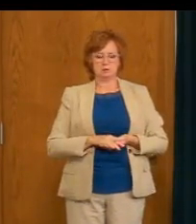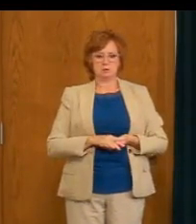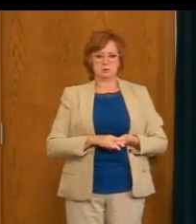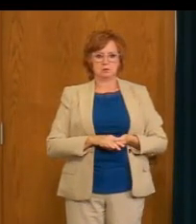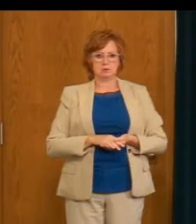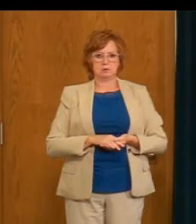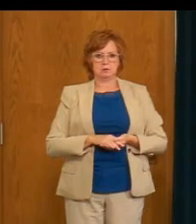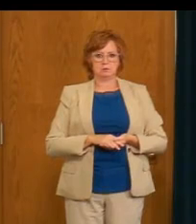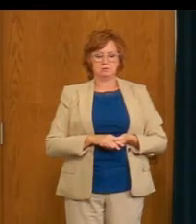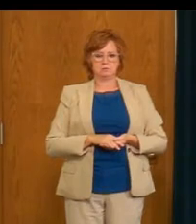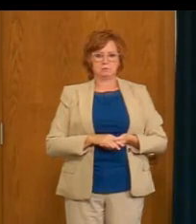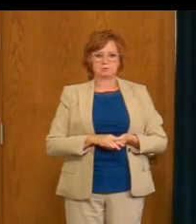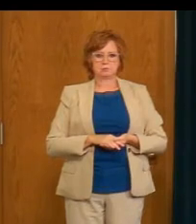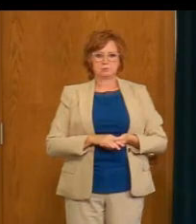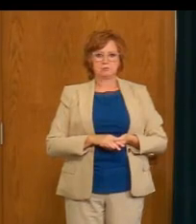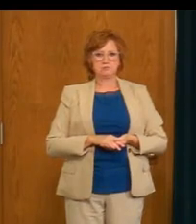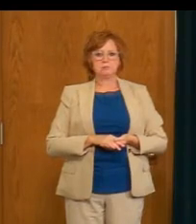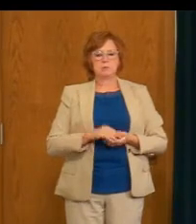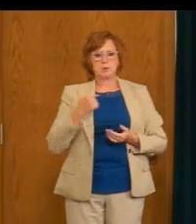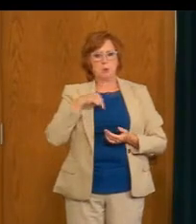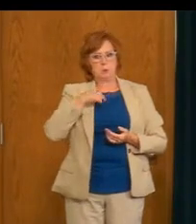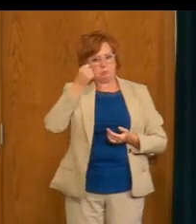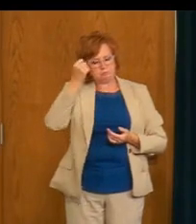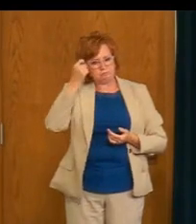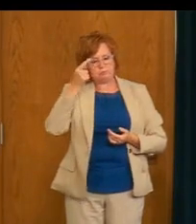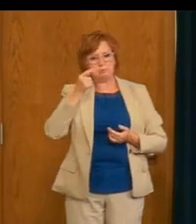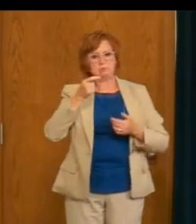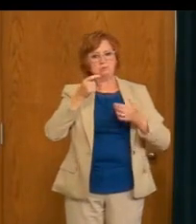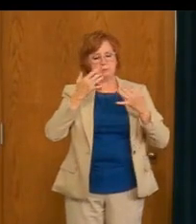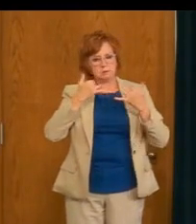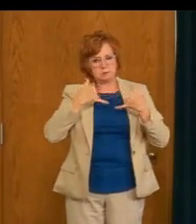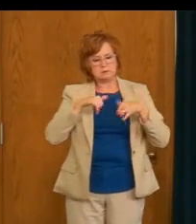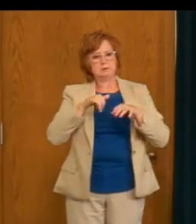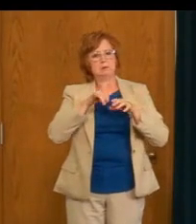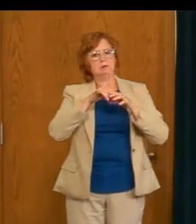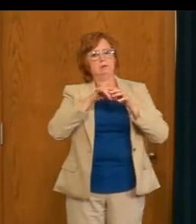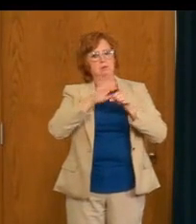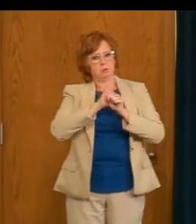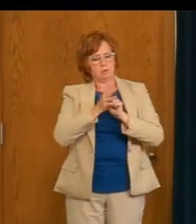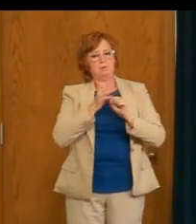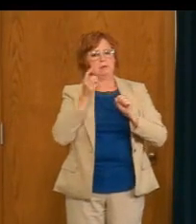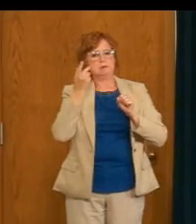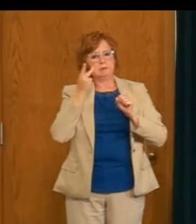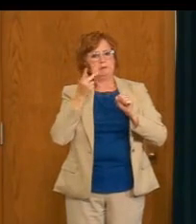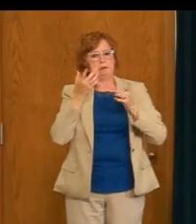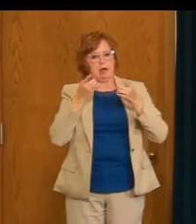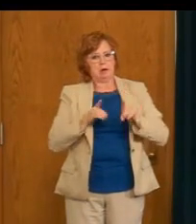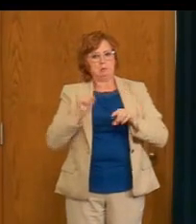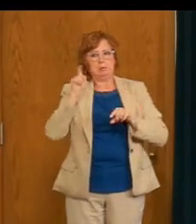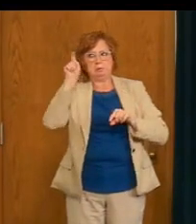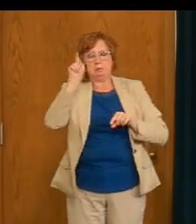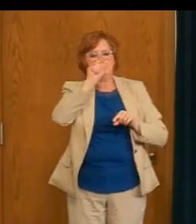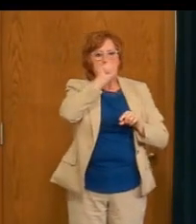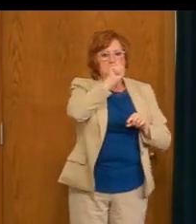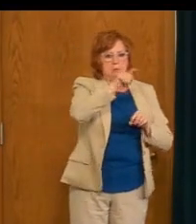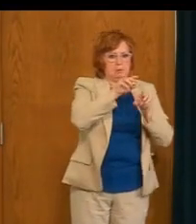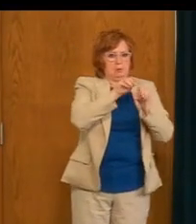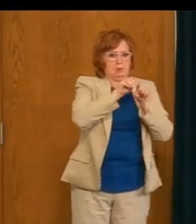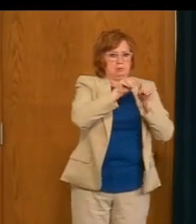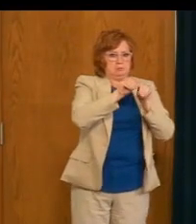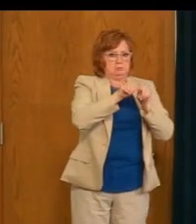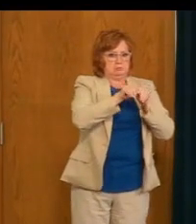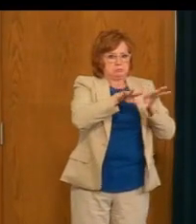Now, having said that, we do recognize that cases are still occurring, clusters are still occurring, outbreaks are still occurring. They are rare. They're primarily